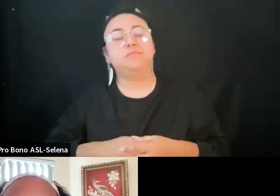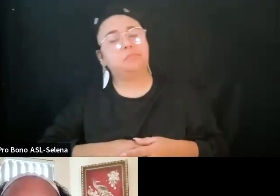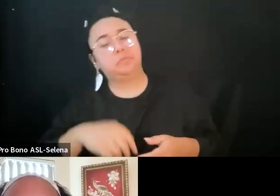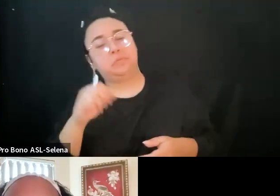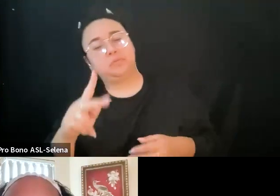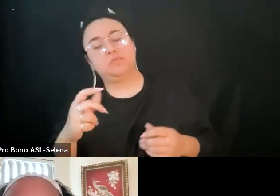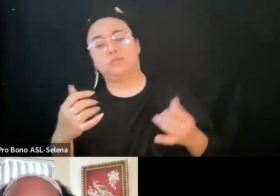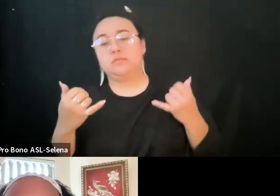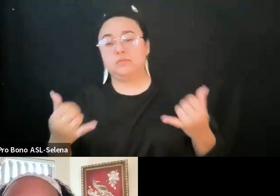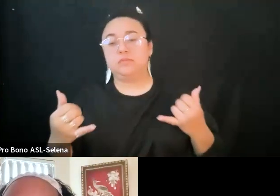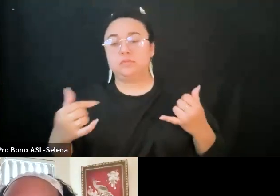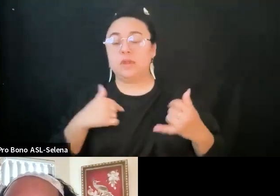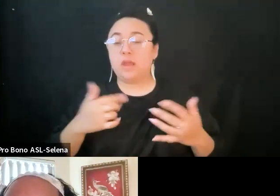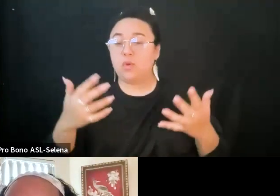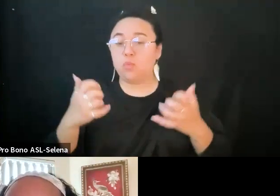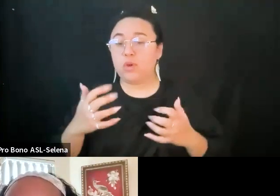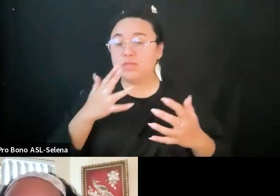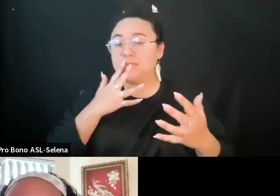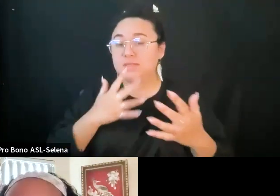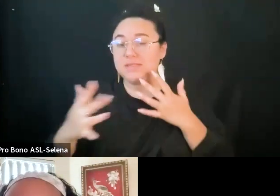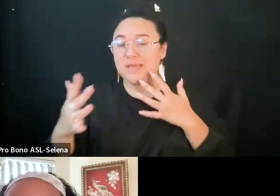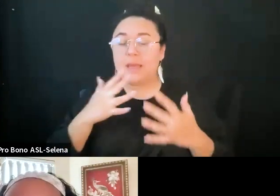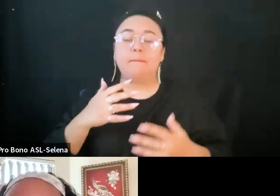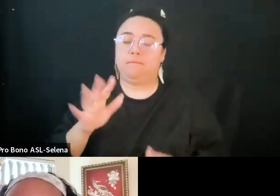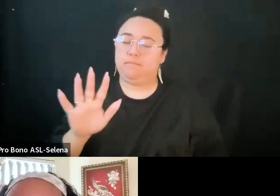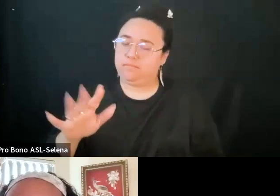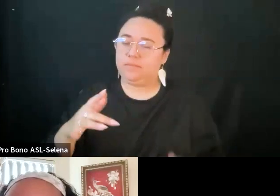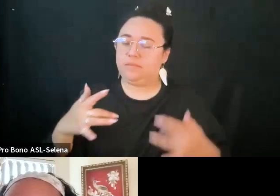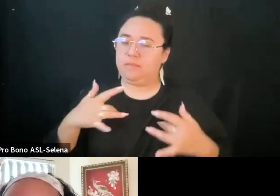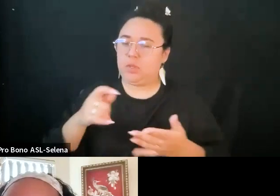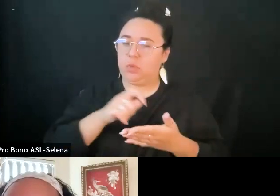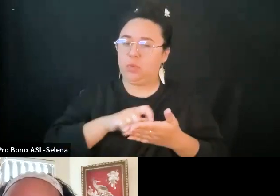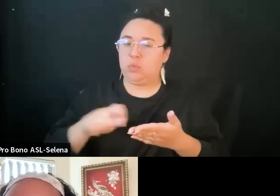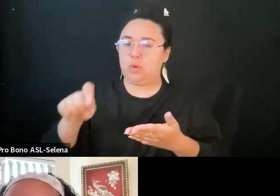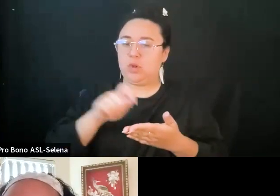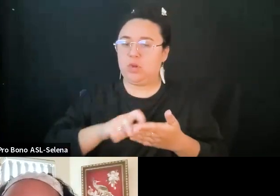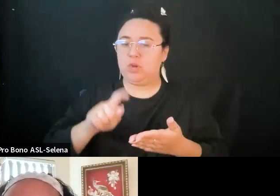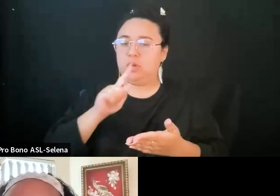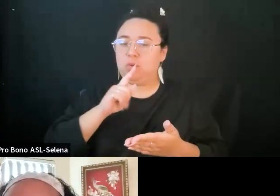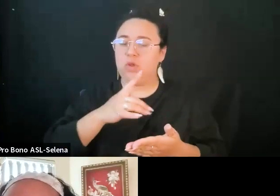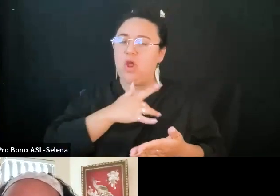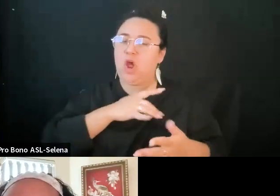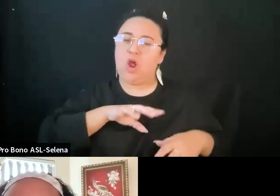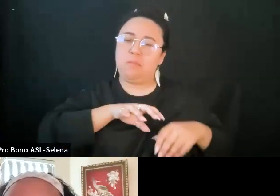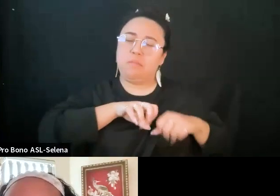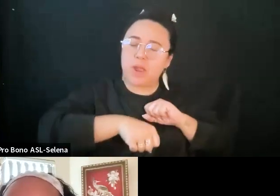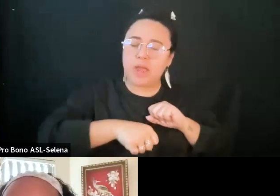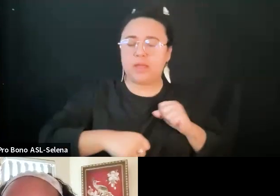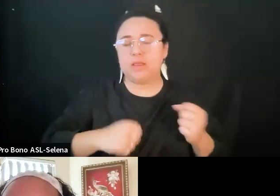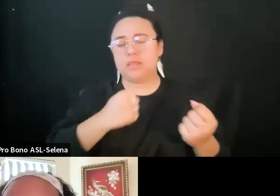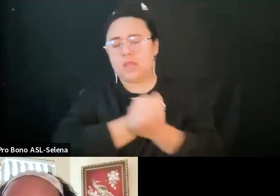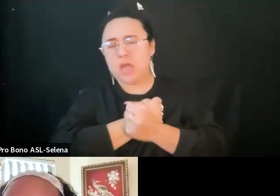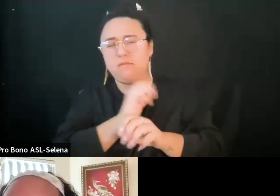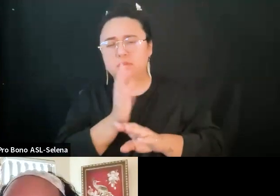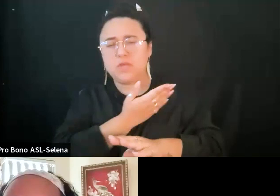I wanted to sing. I typically write like heartbreak love songs and stuff like that.